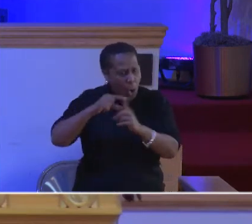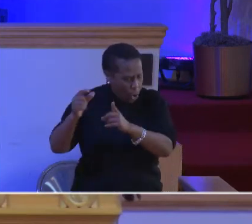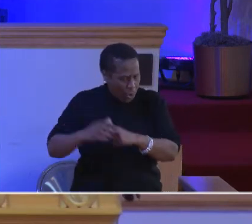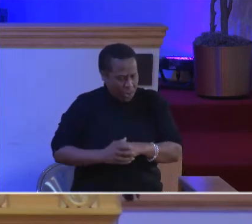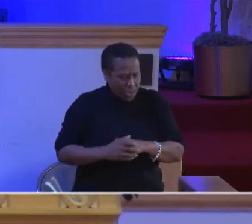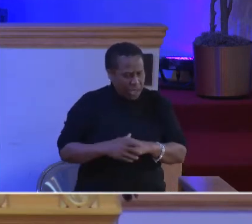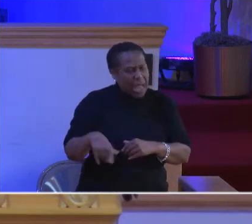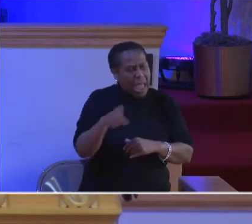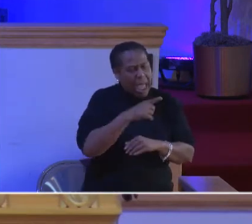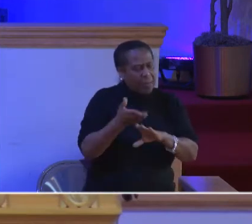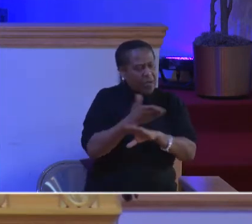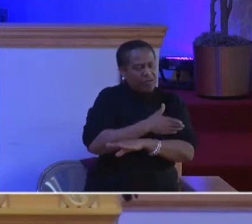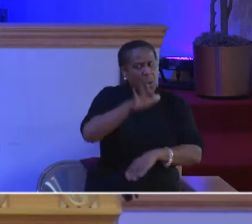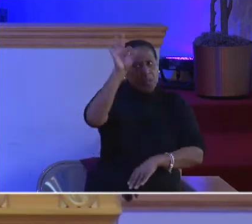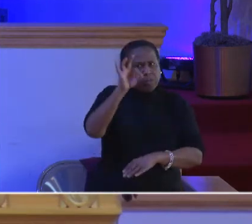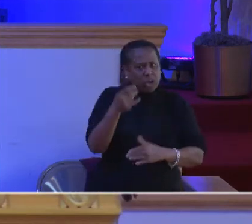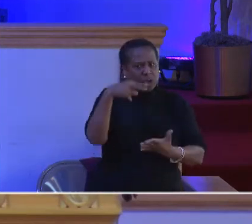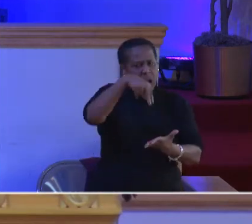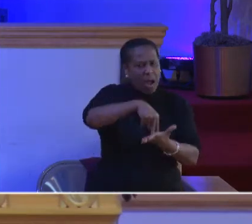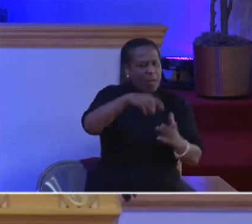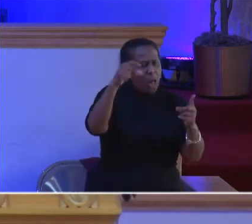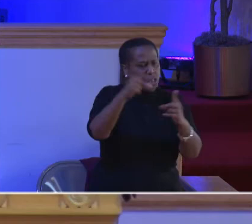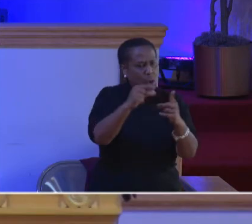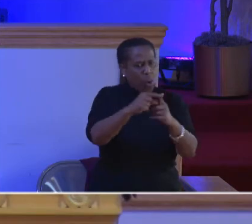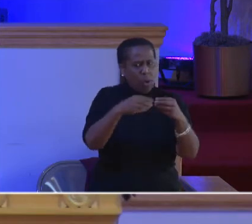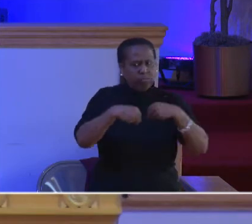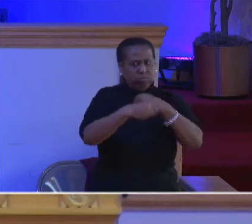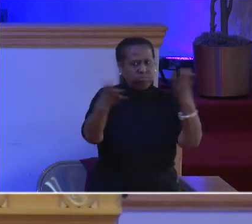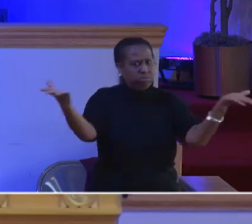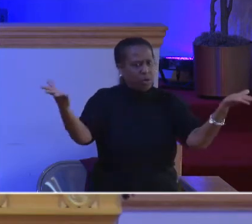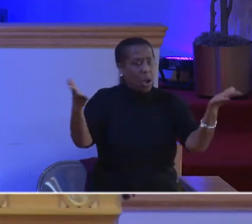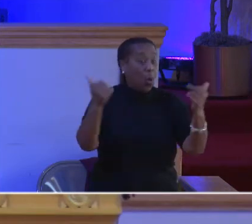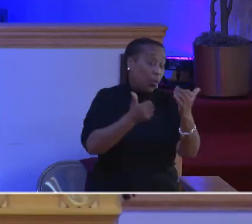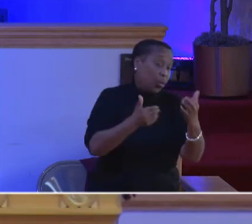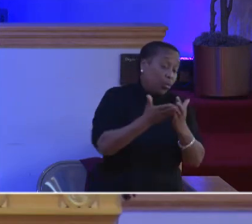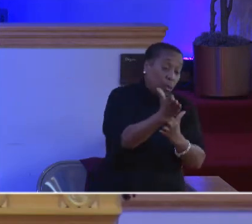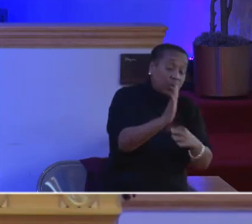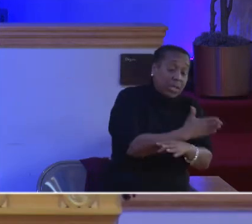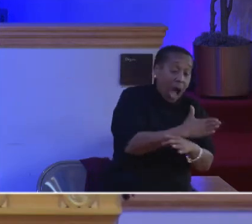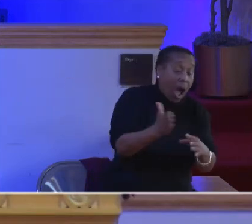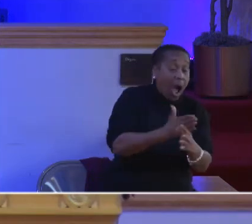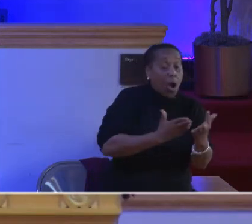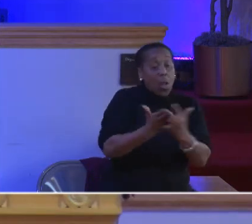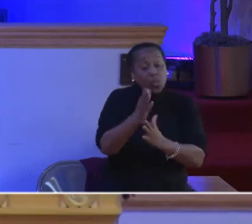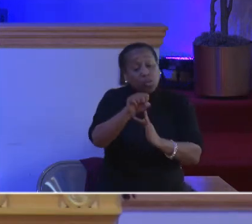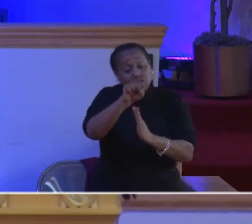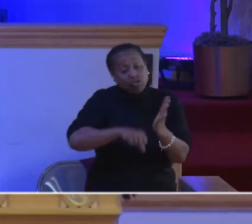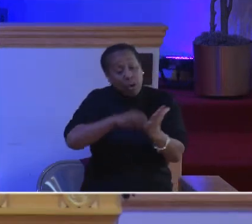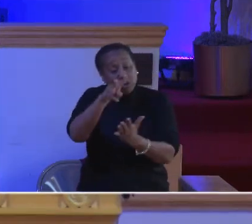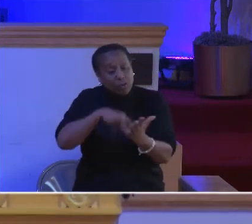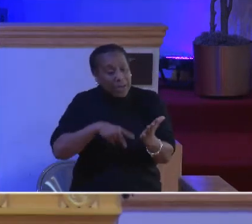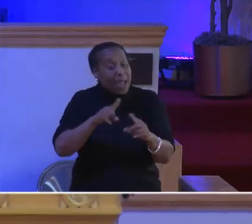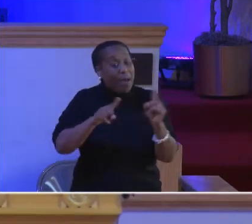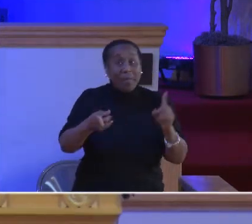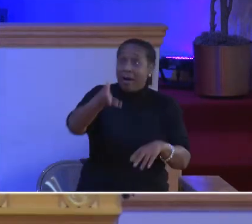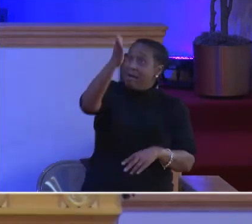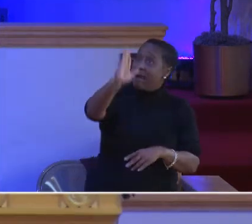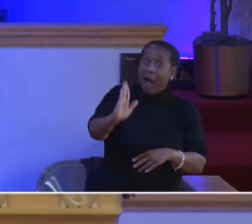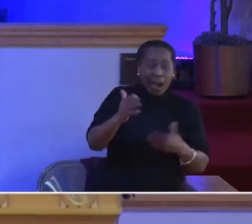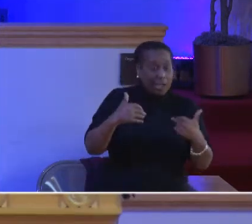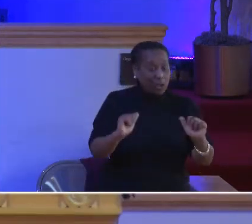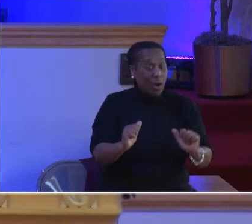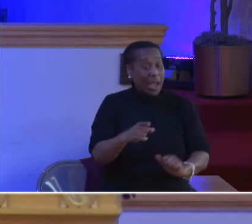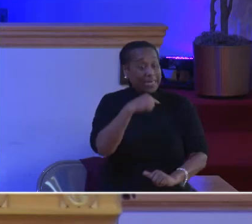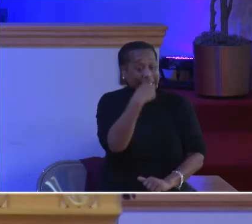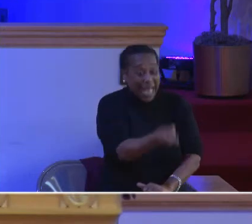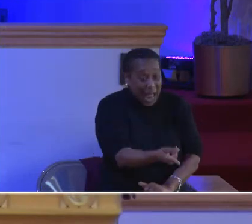And before the preacher got up, the word was spoken in song, in the scripture reading. But God is trying to